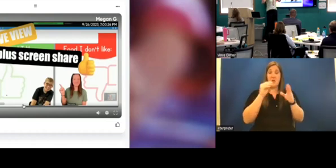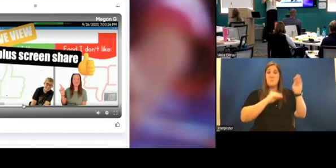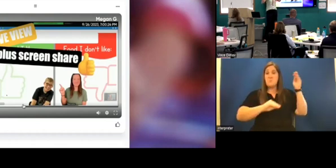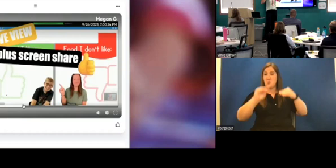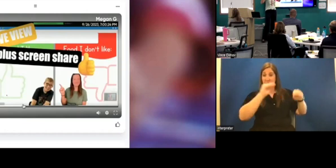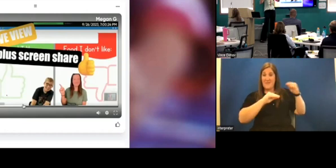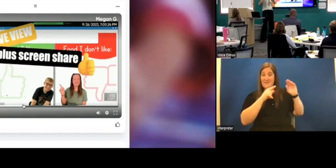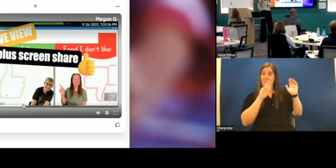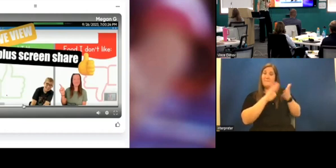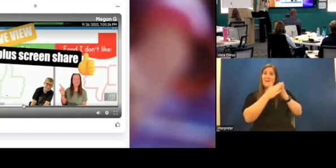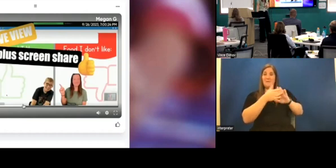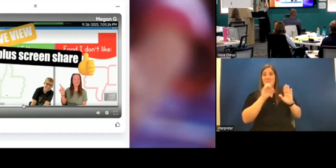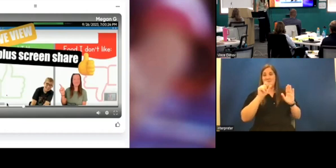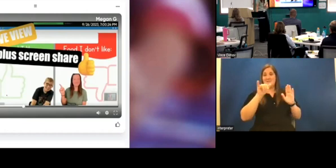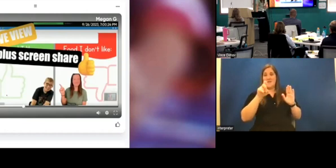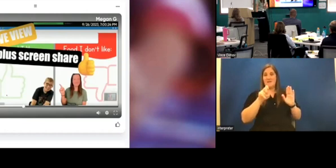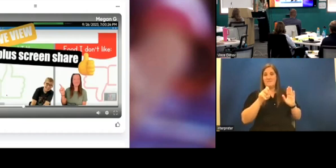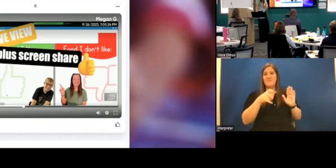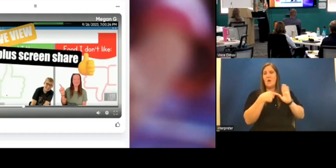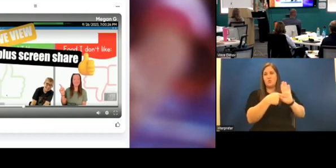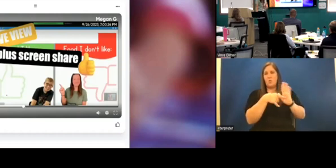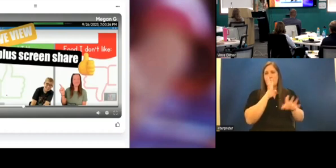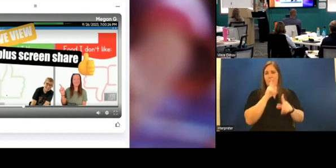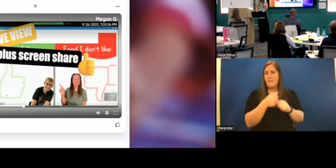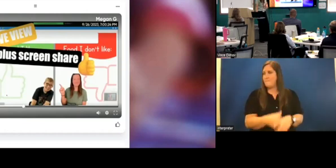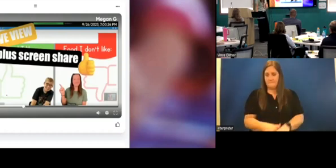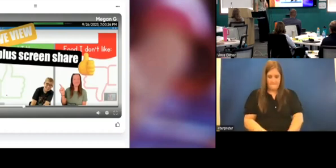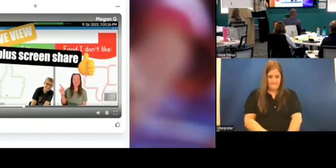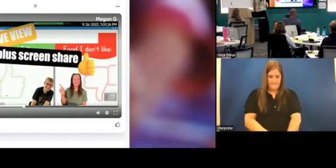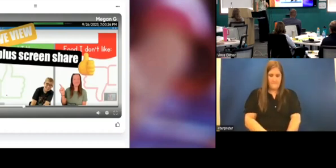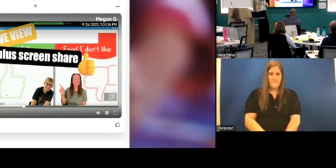kind of behind me and the student. So let me kind of show you.